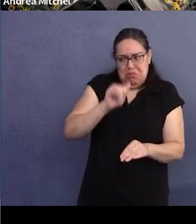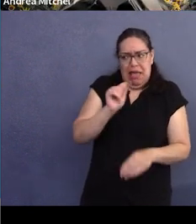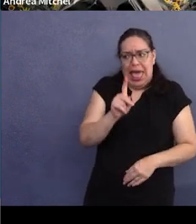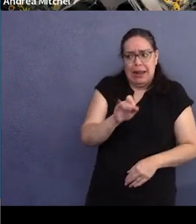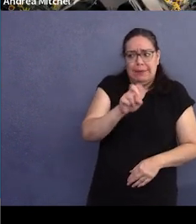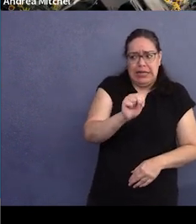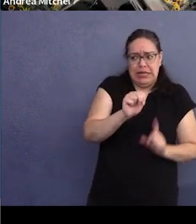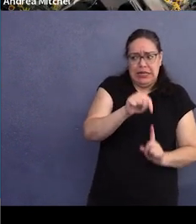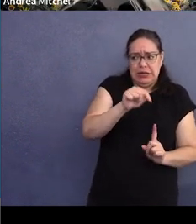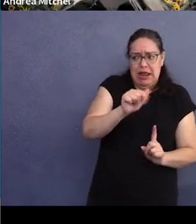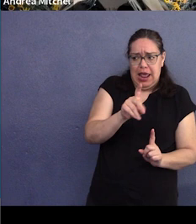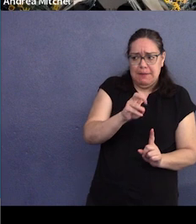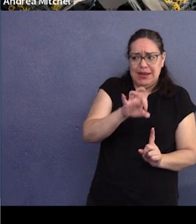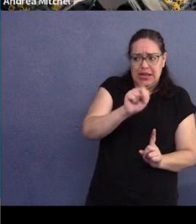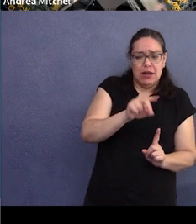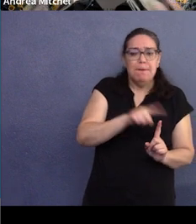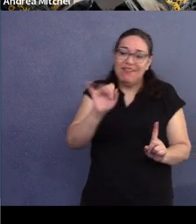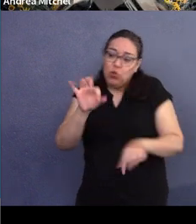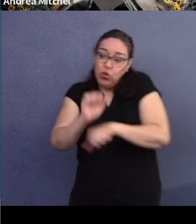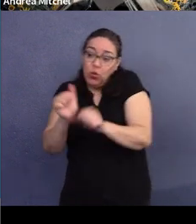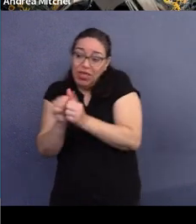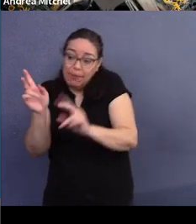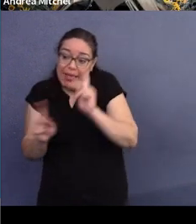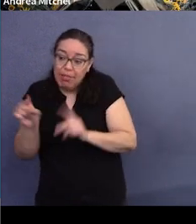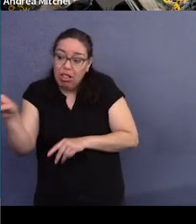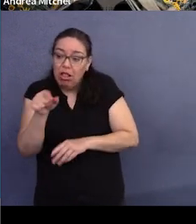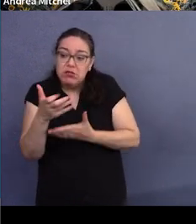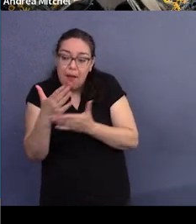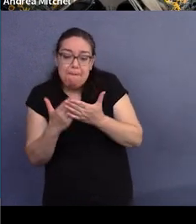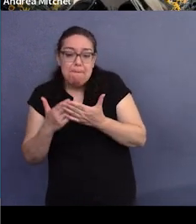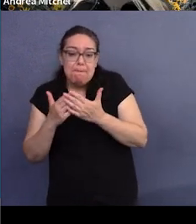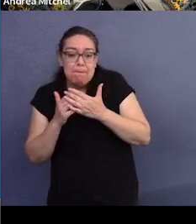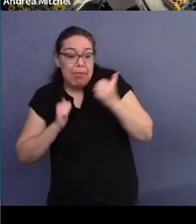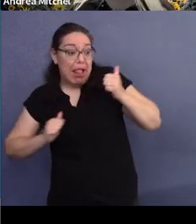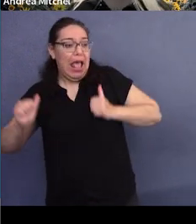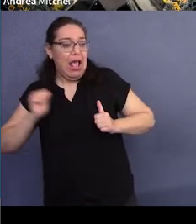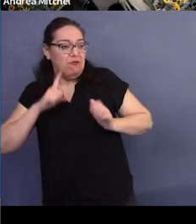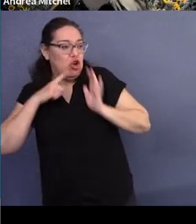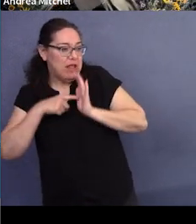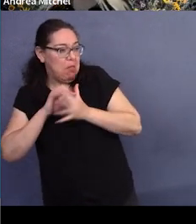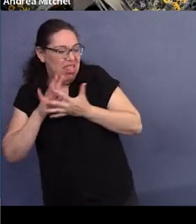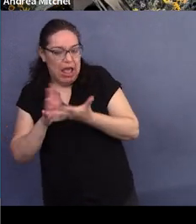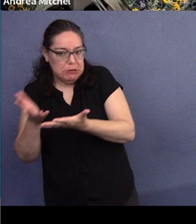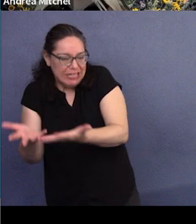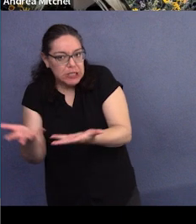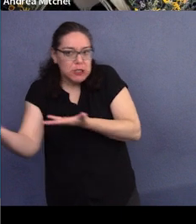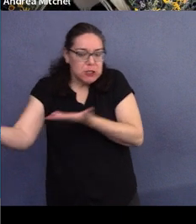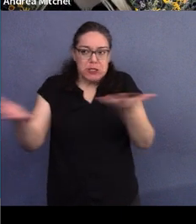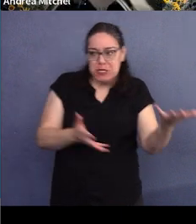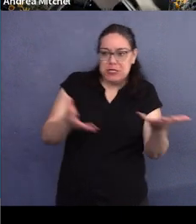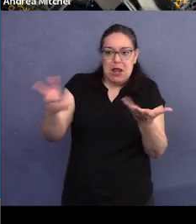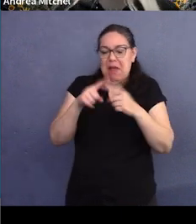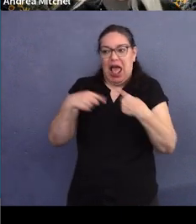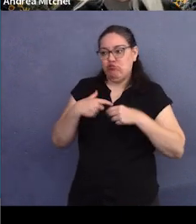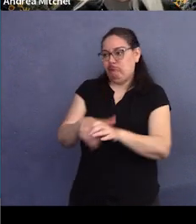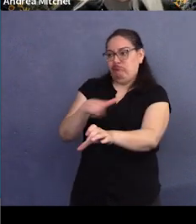people to if you're doing some kind of play or something like that, I'm going to stay out of that answer, because I'm here to talk about